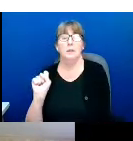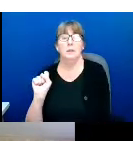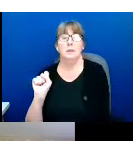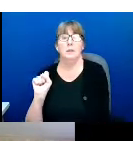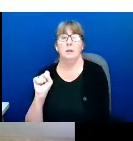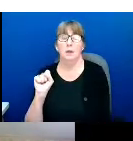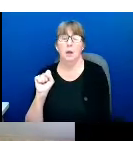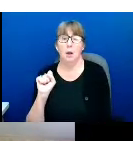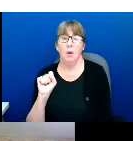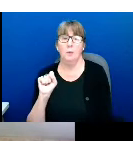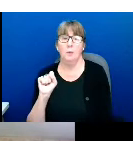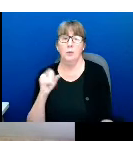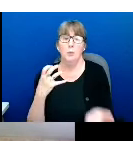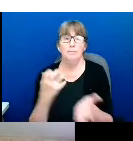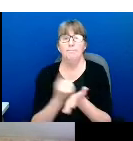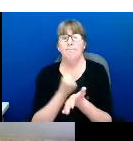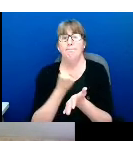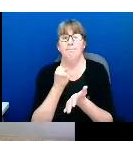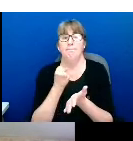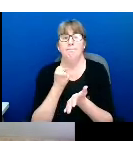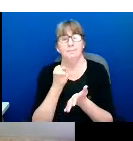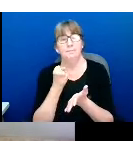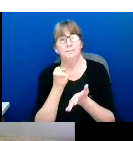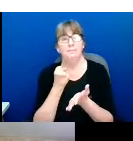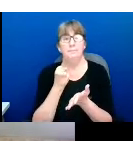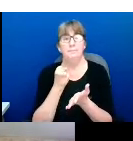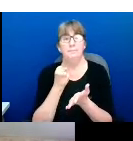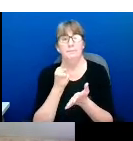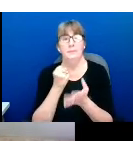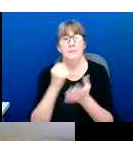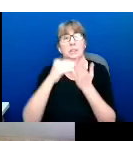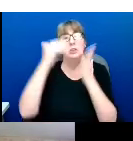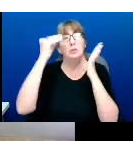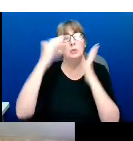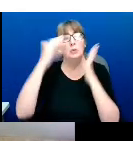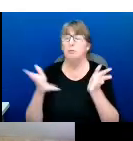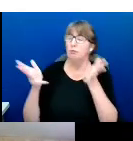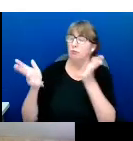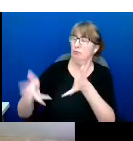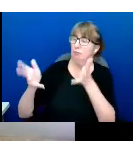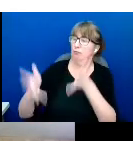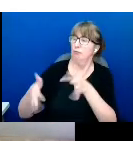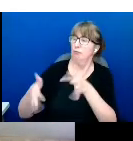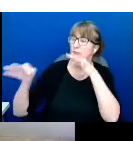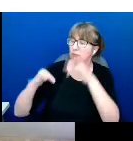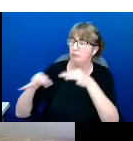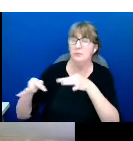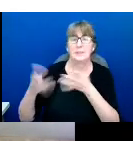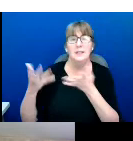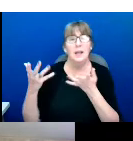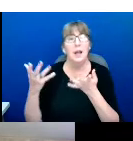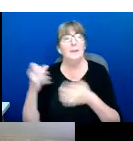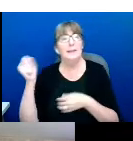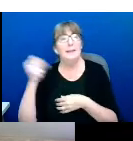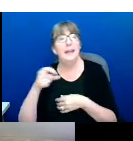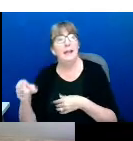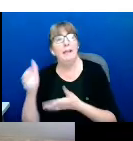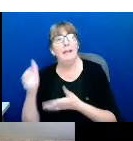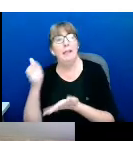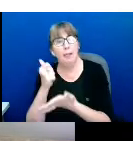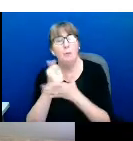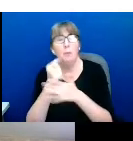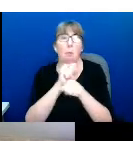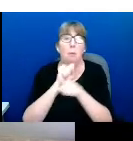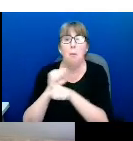opportunity to share with the students more than just, helping out with tasks we need here at the park.